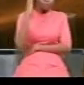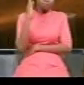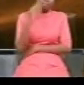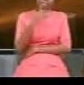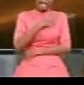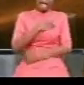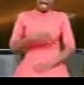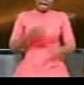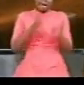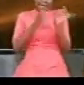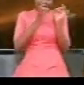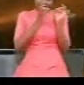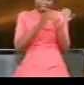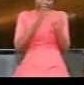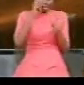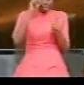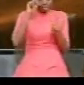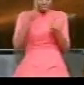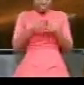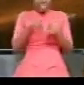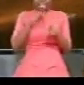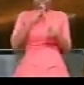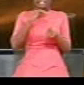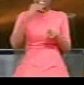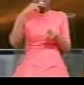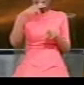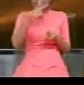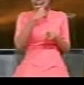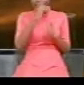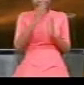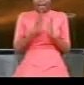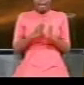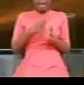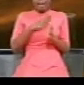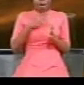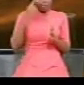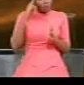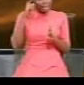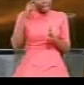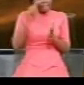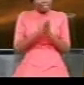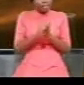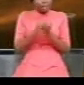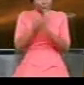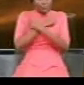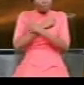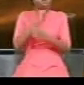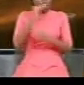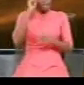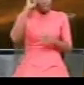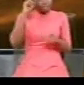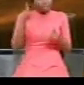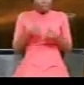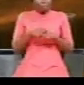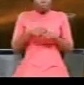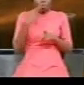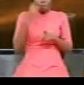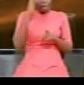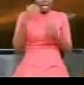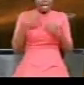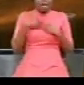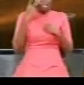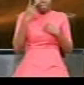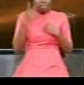and hateth his brother, he's a liar. For he that loveth not his brother, whom he